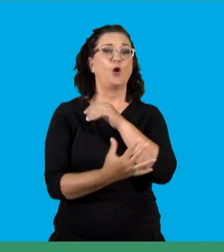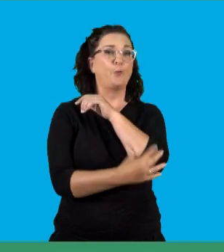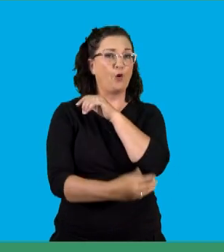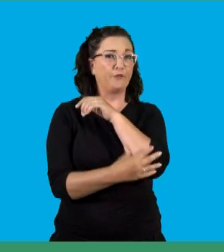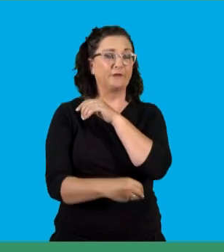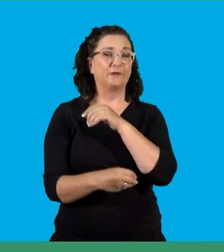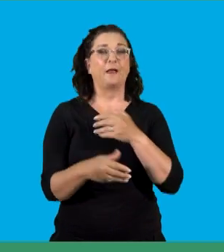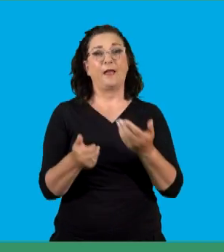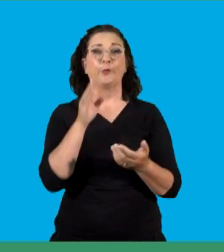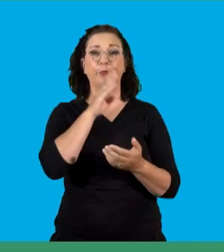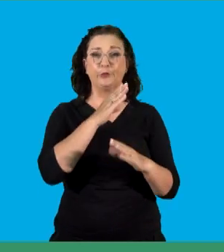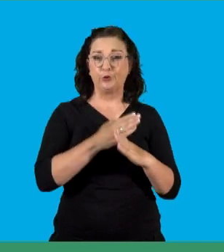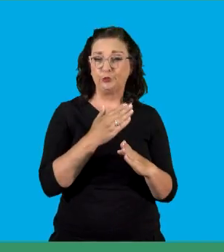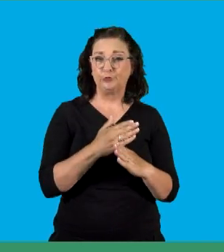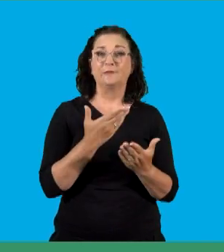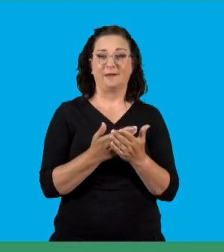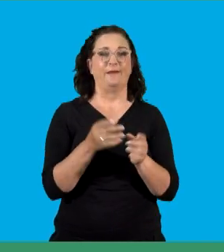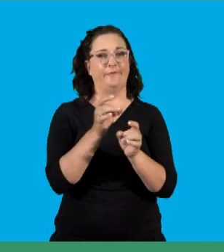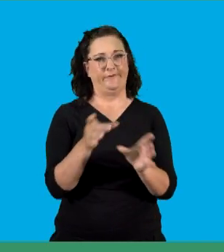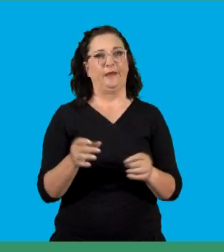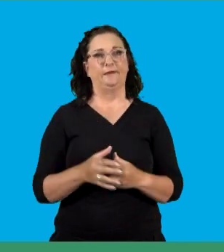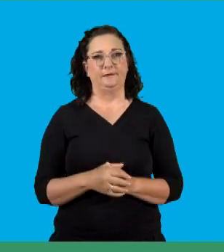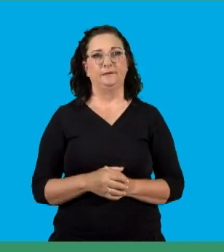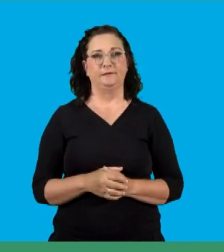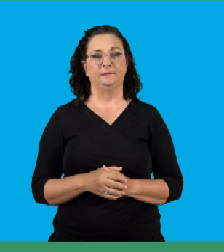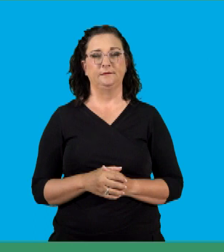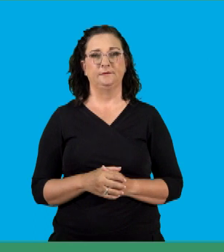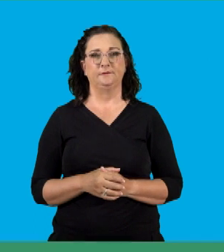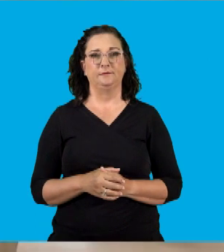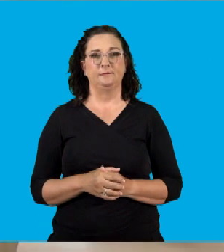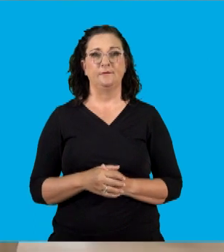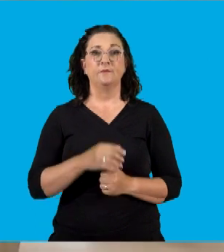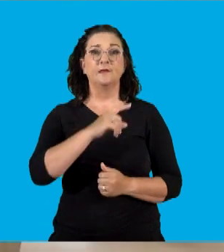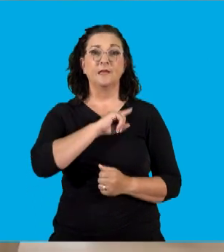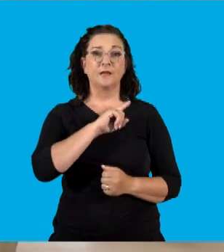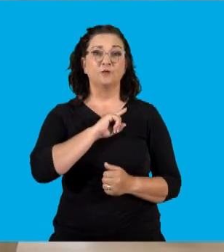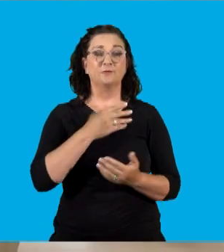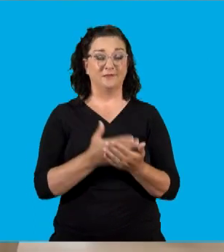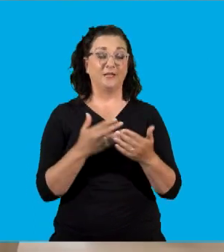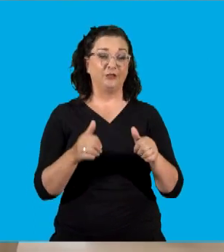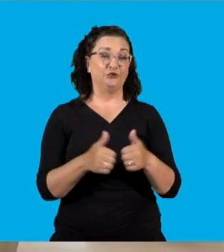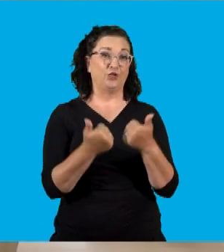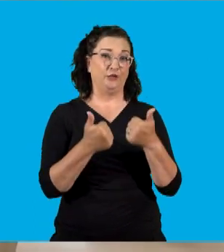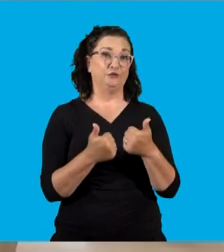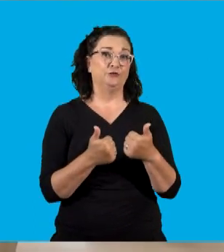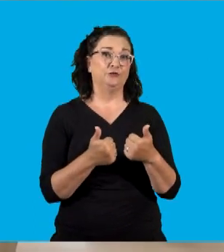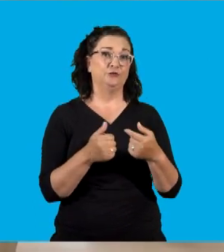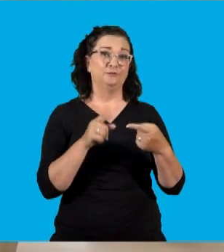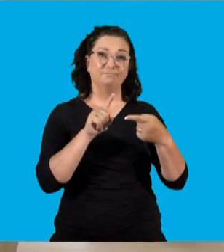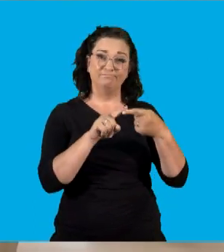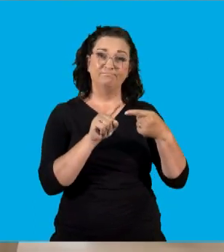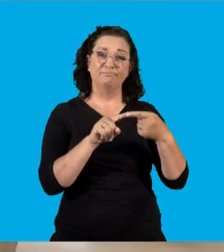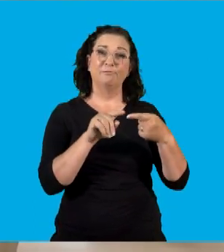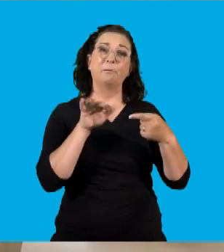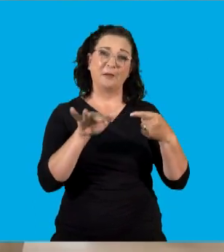and unemployment. So the reasons socio-economic issues affect, they are posing a challenge rather, it's